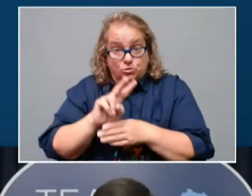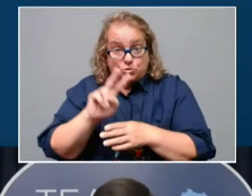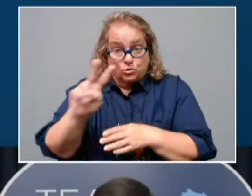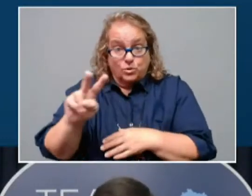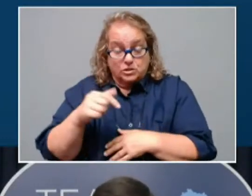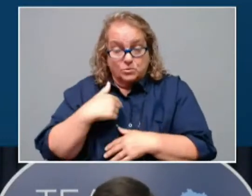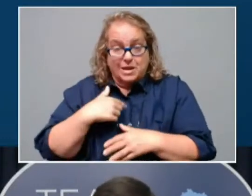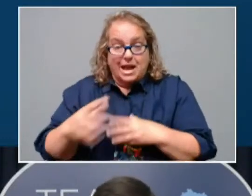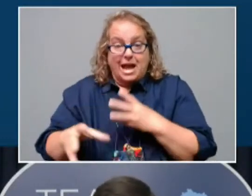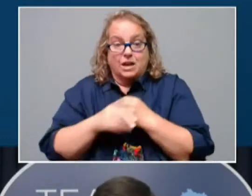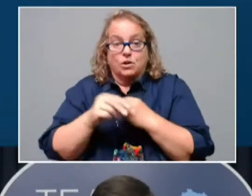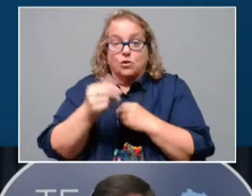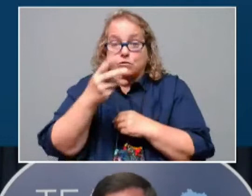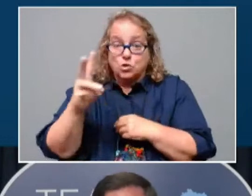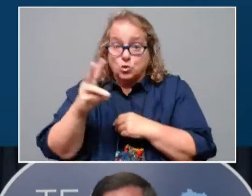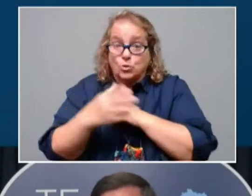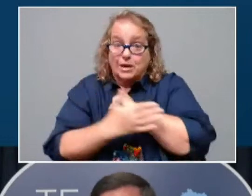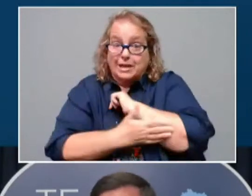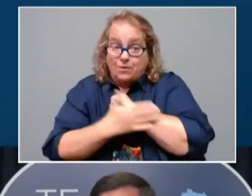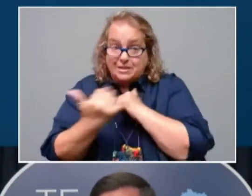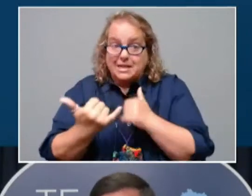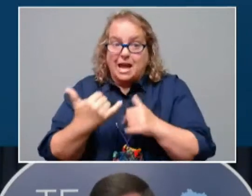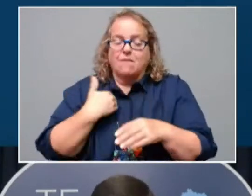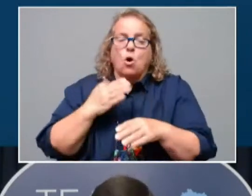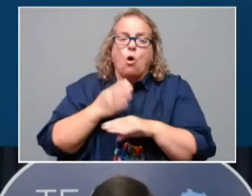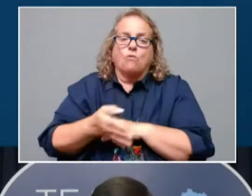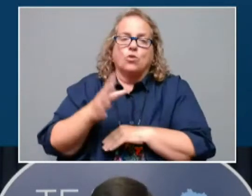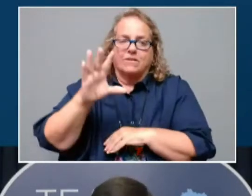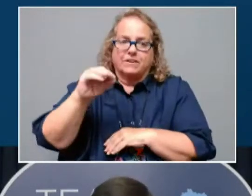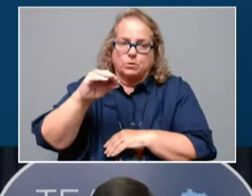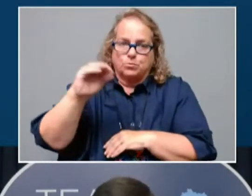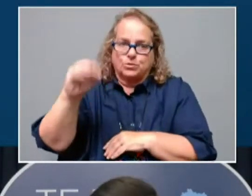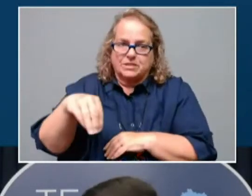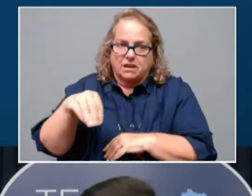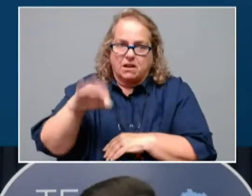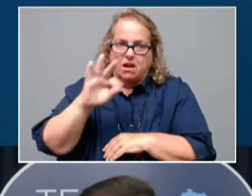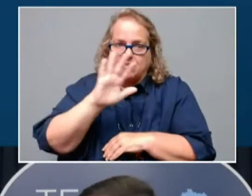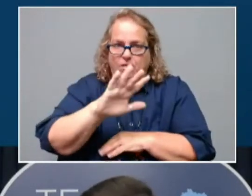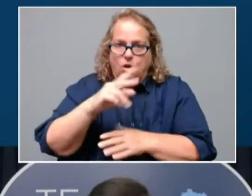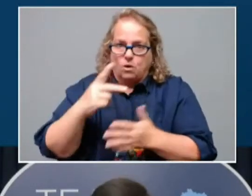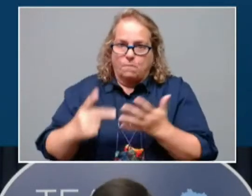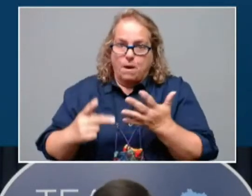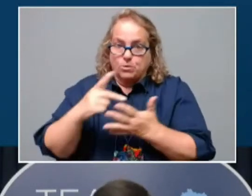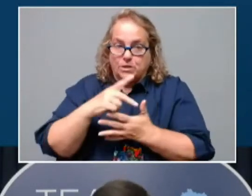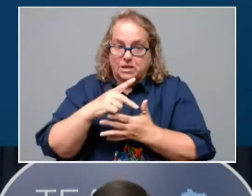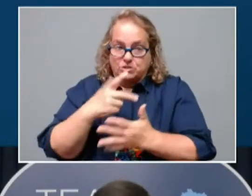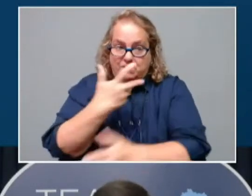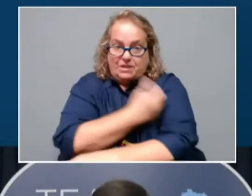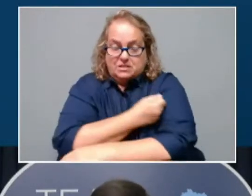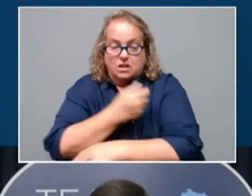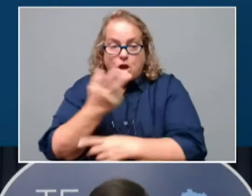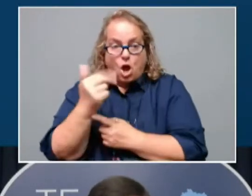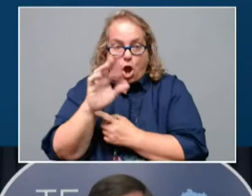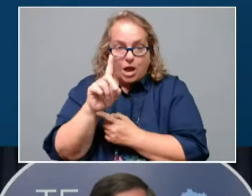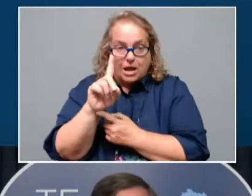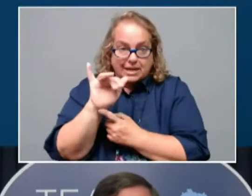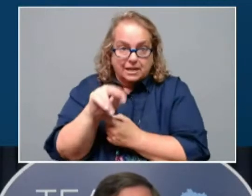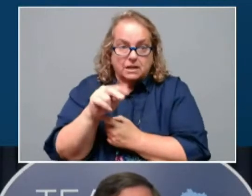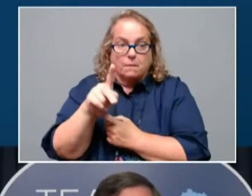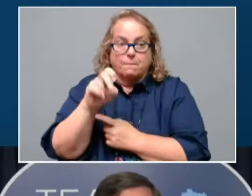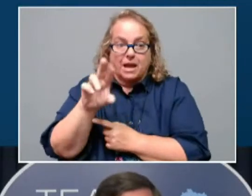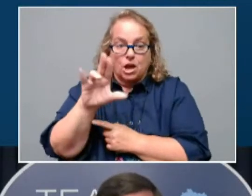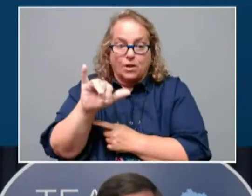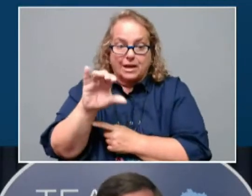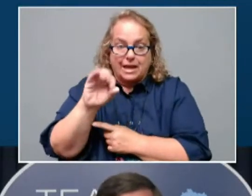couple counties that now have over 50% of their population vaccinated. That's Hardin and Perry County. Thank